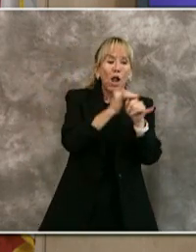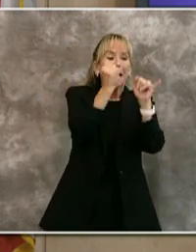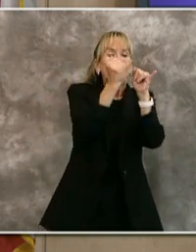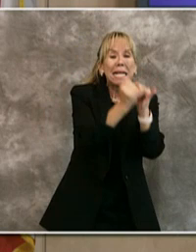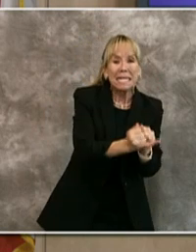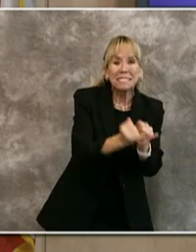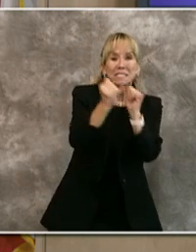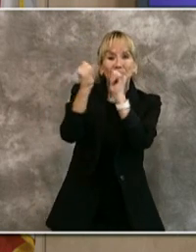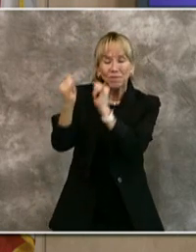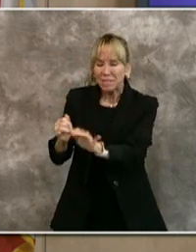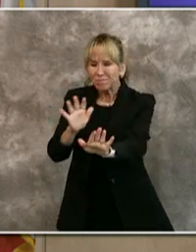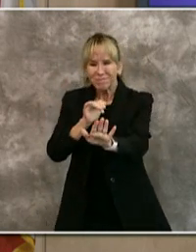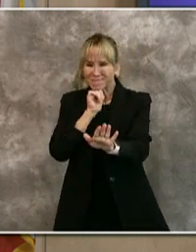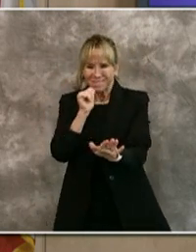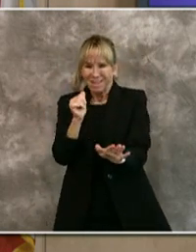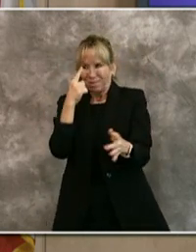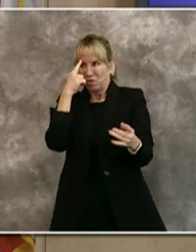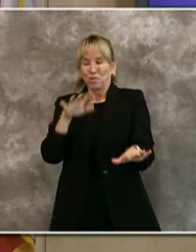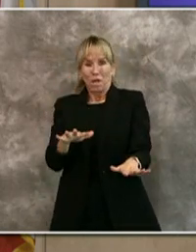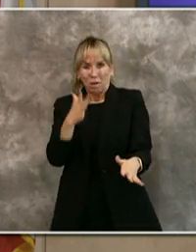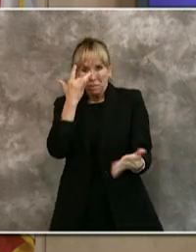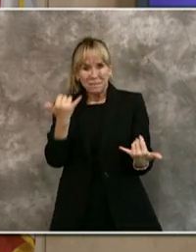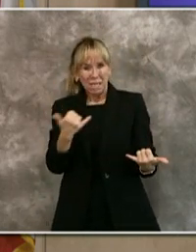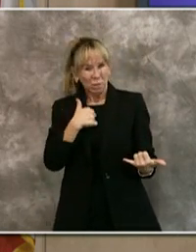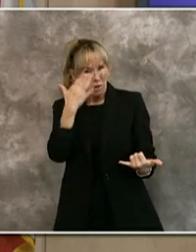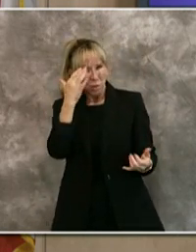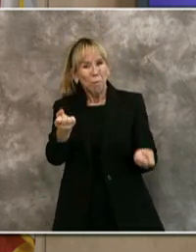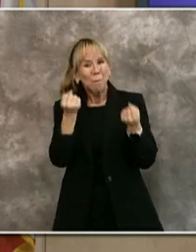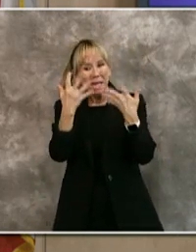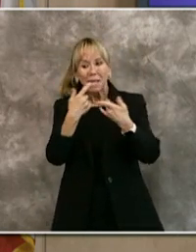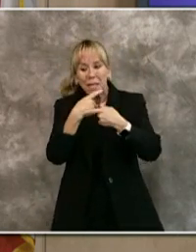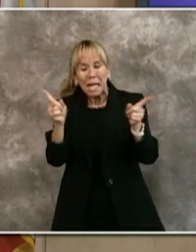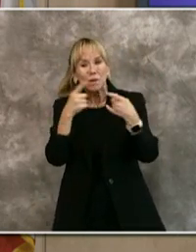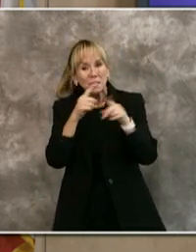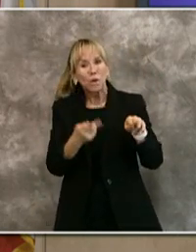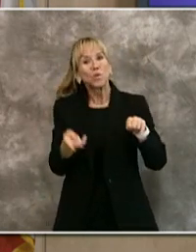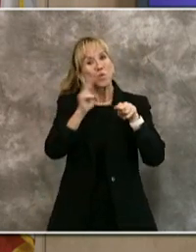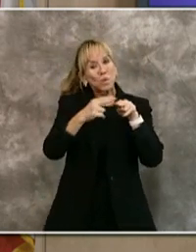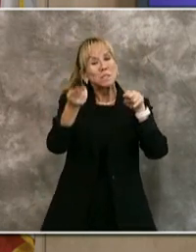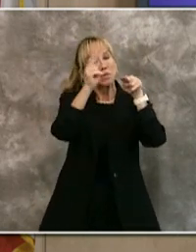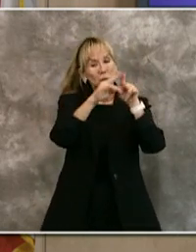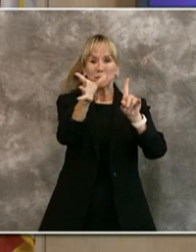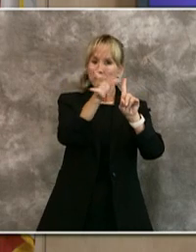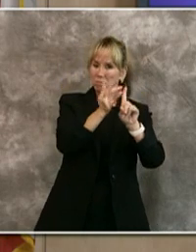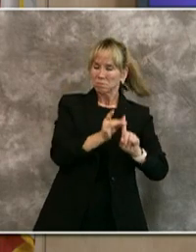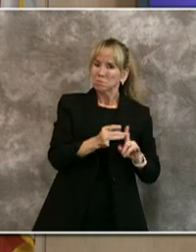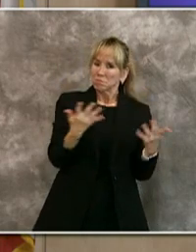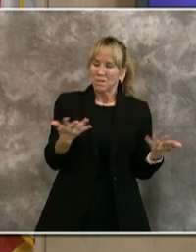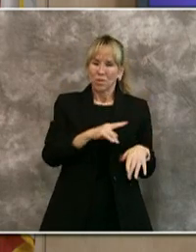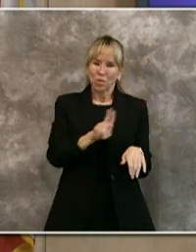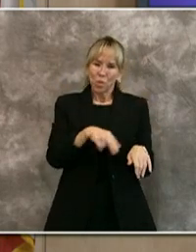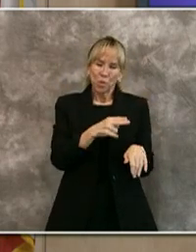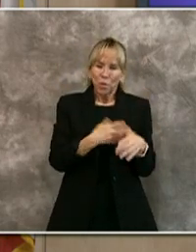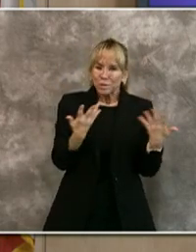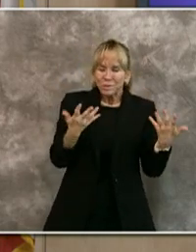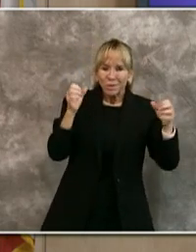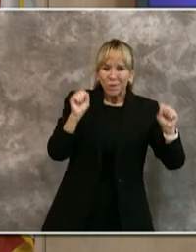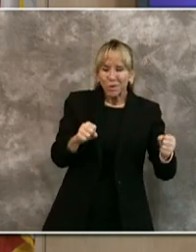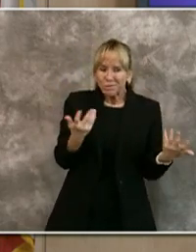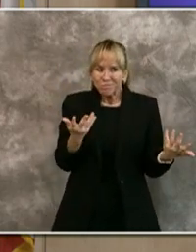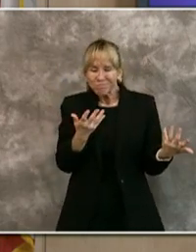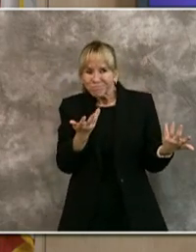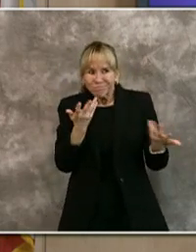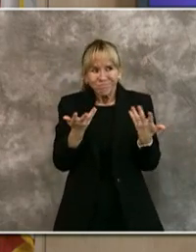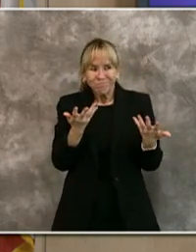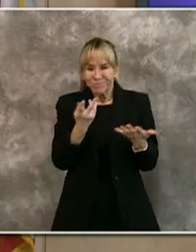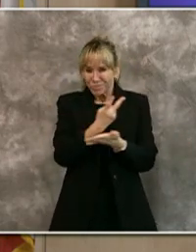not surprising, given the number of cases that have been announced, the increased cases that have been occurred in the last couple